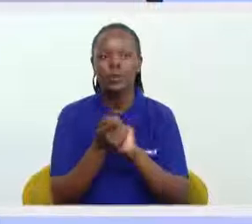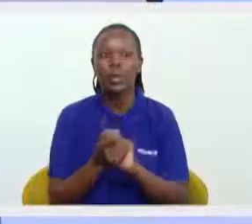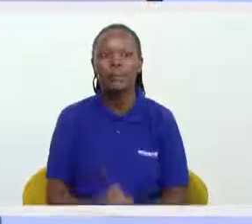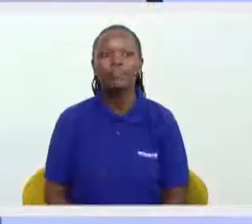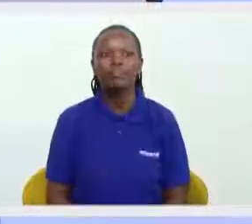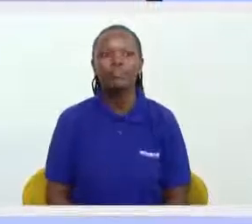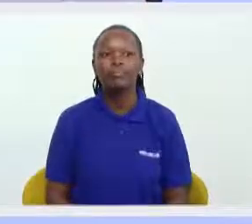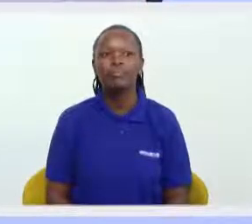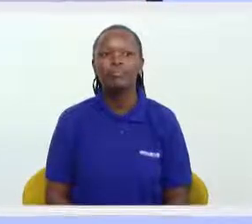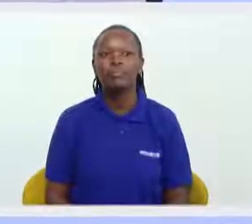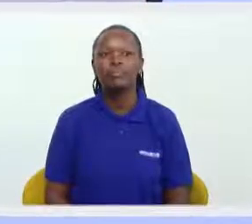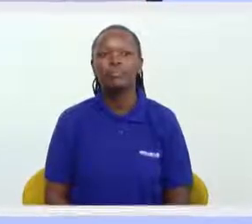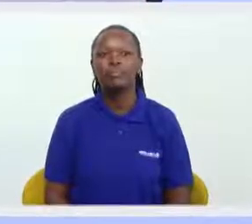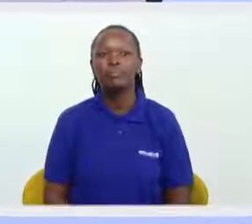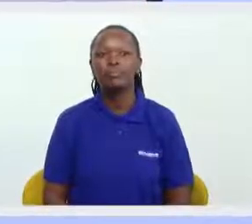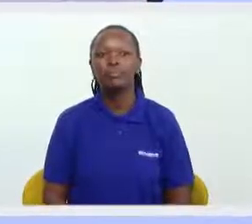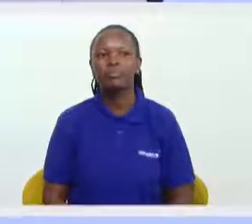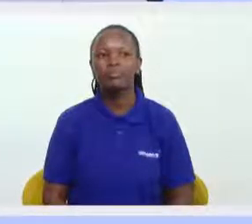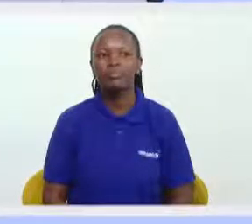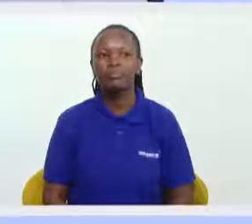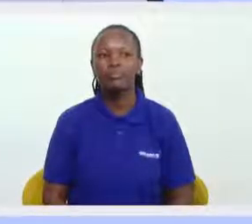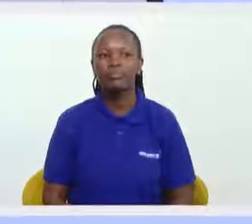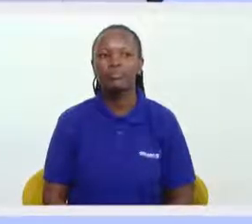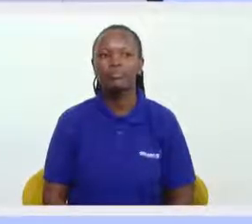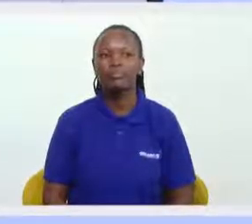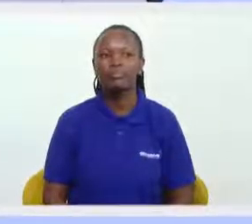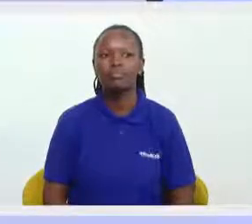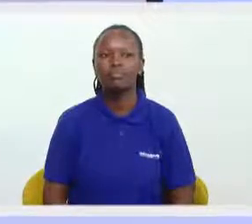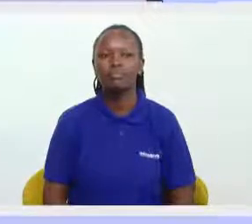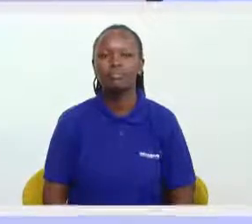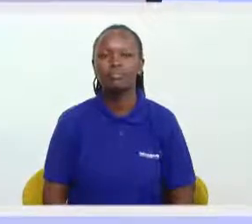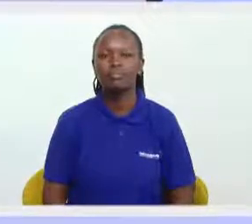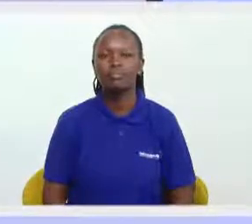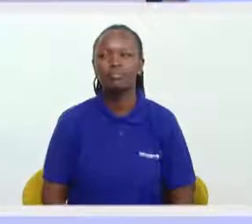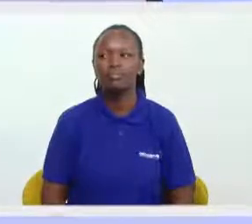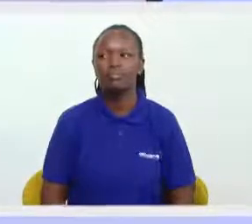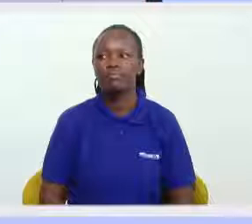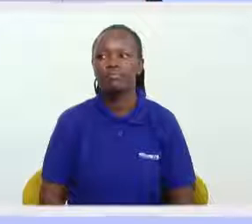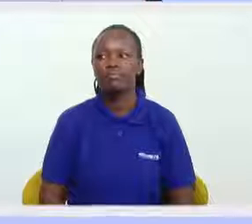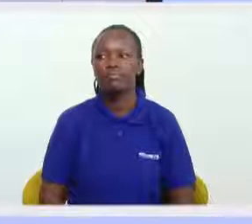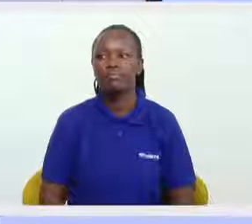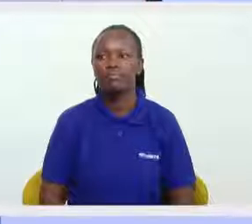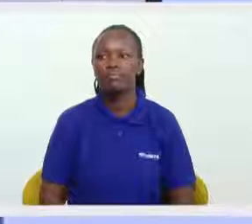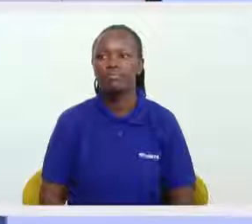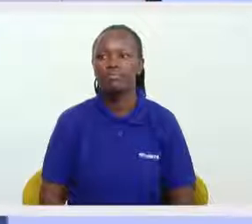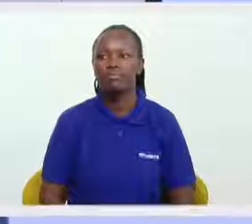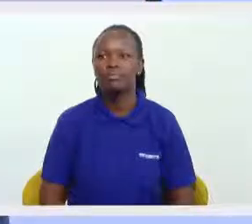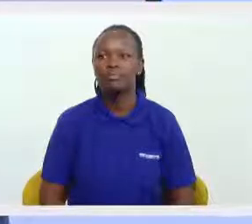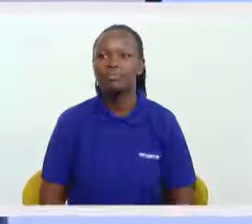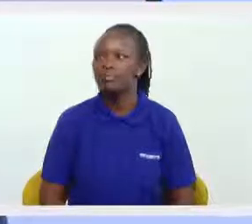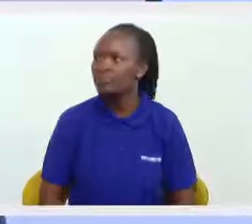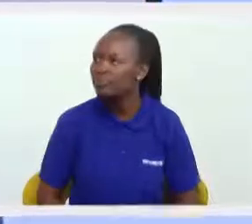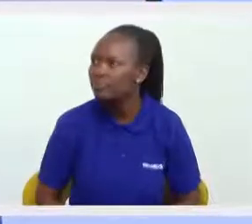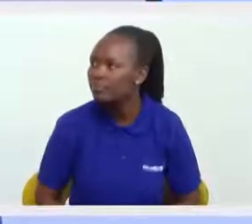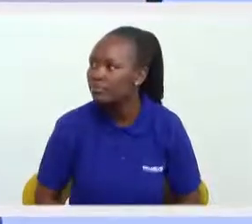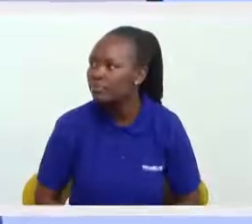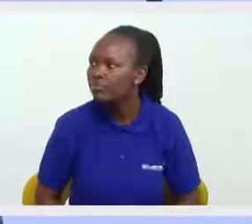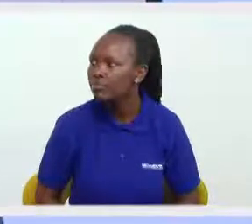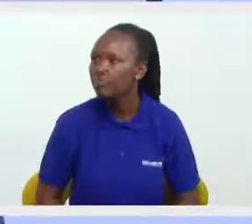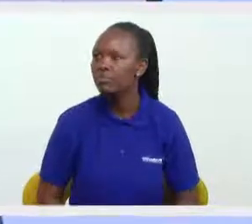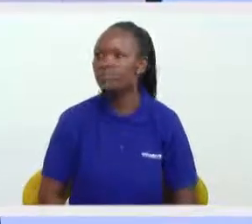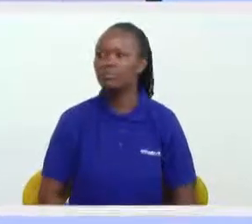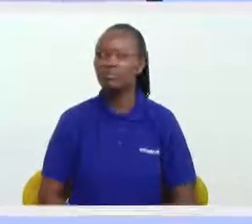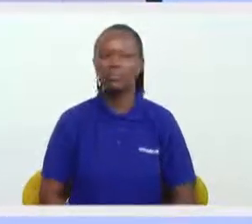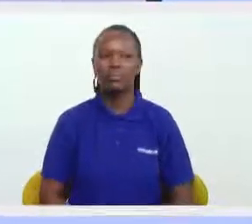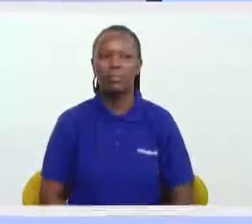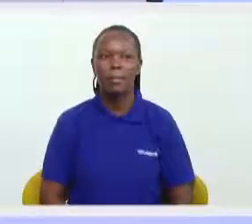and in YouTube, we can automatically generate captions in the language spoken by the speaker, and then we can translate them to the viewer's preferred